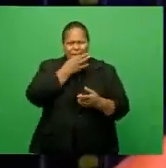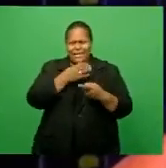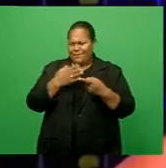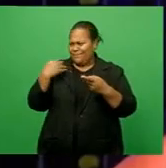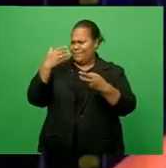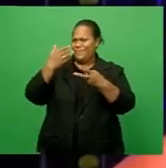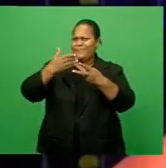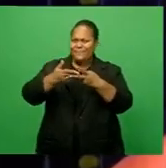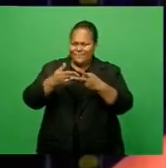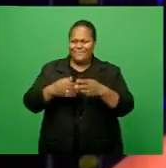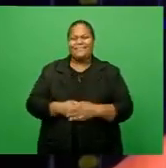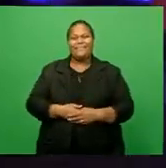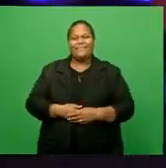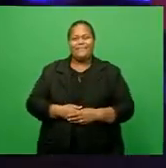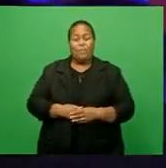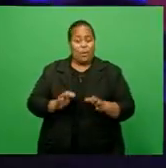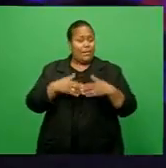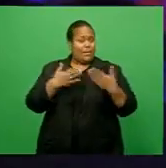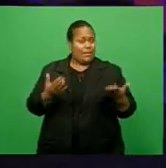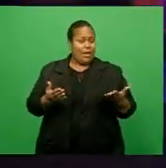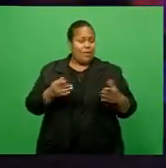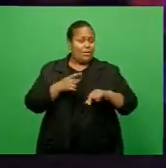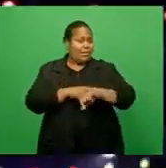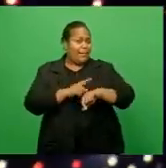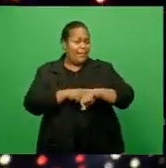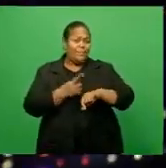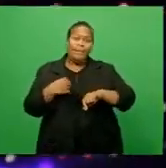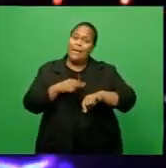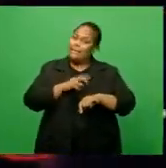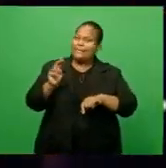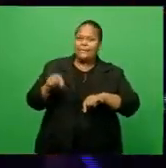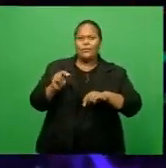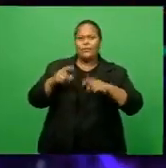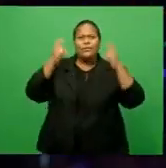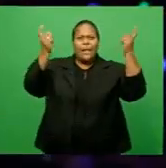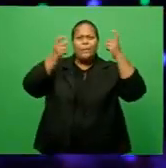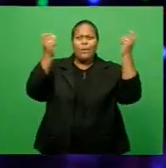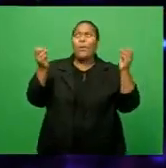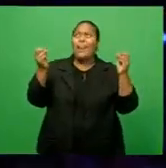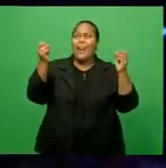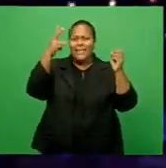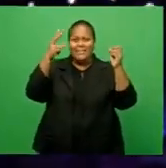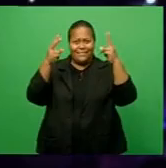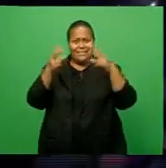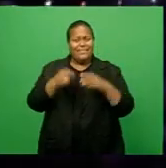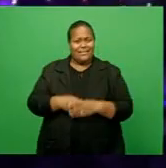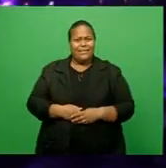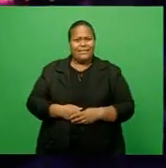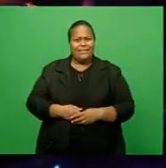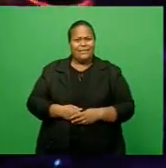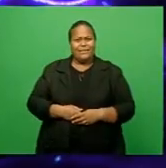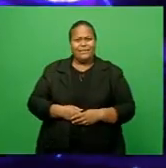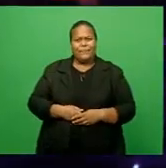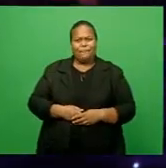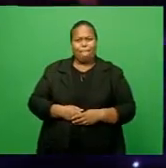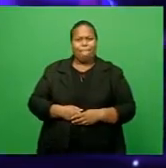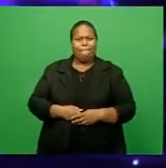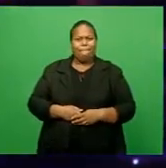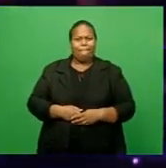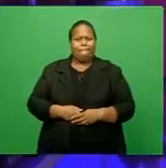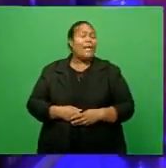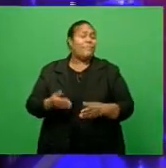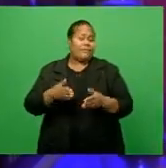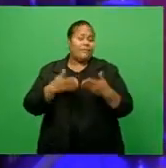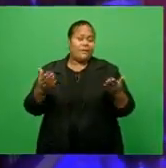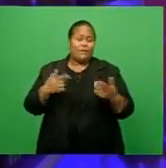because it's the time where you have to celebrate with lights, especially. Initially it was with diyas, so we have to,